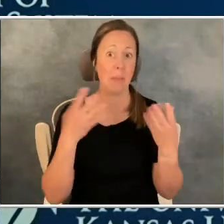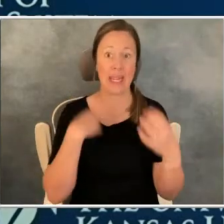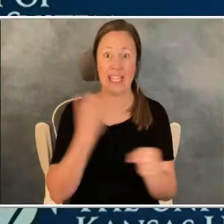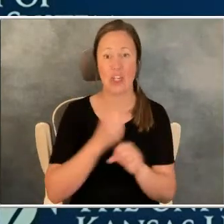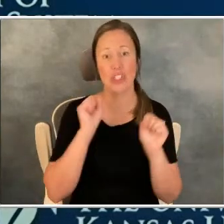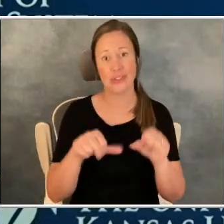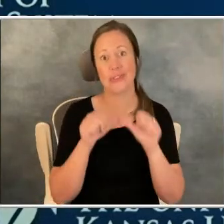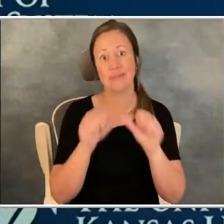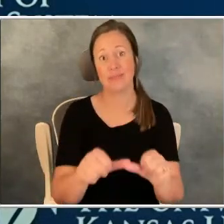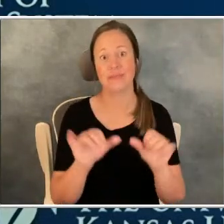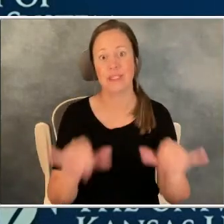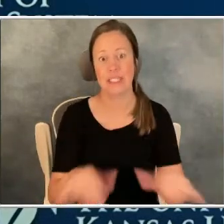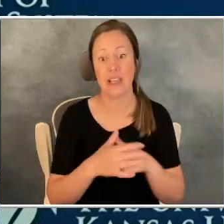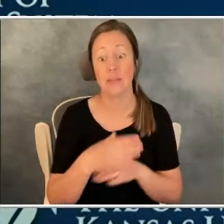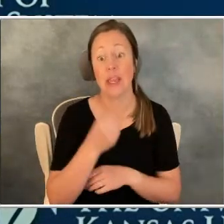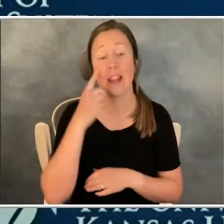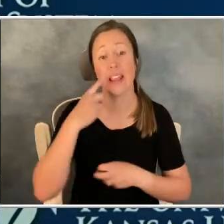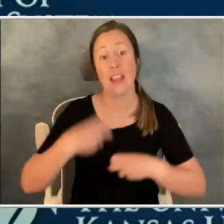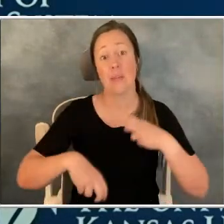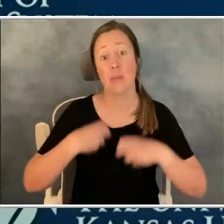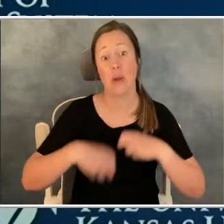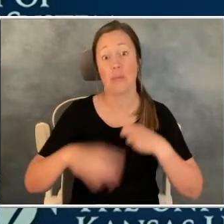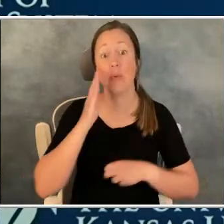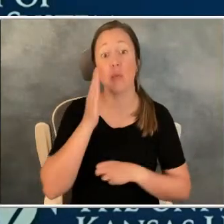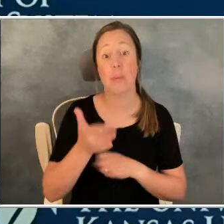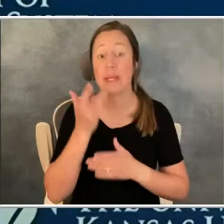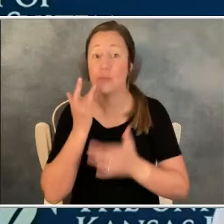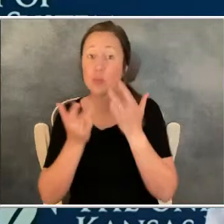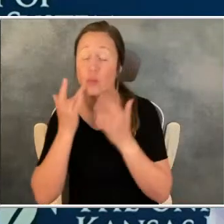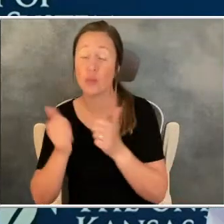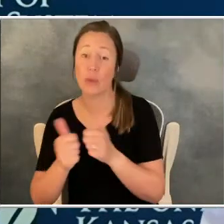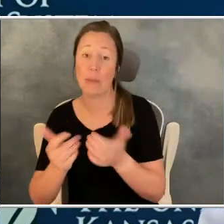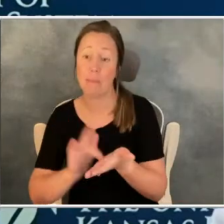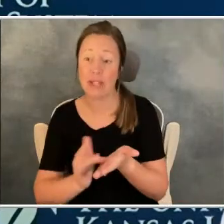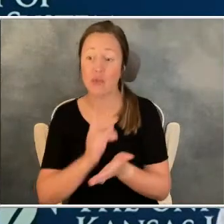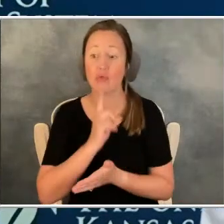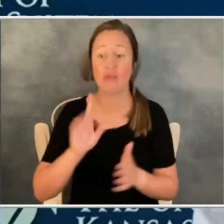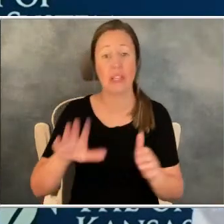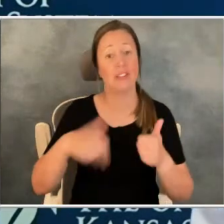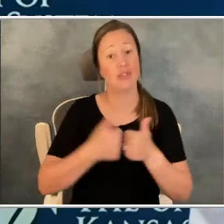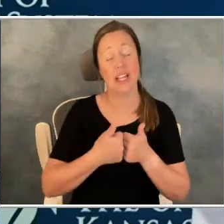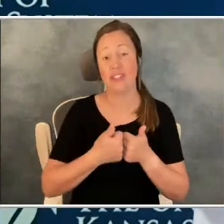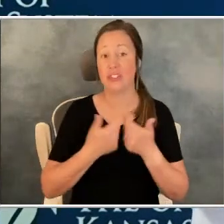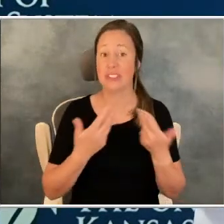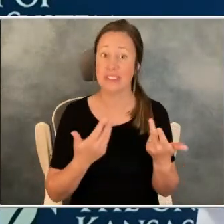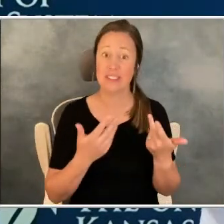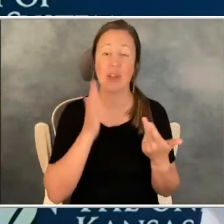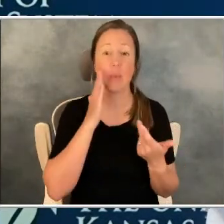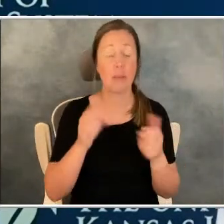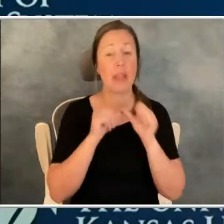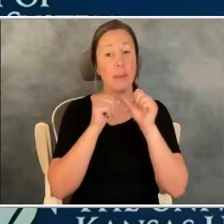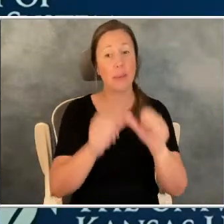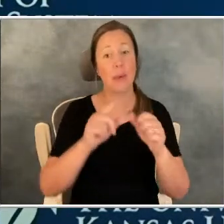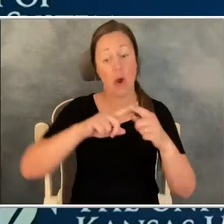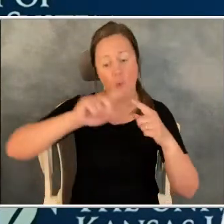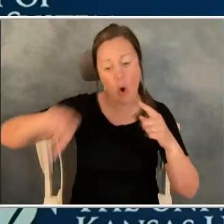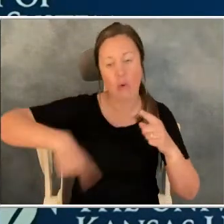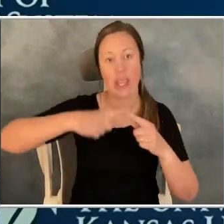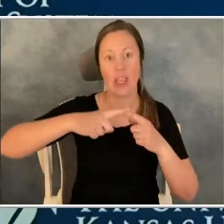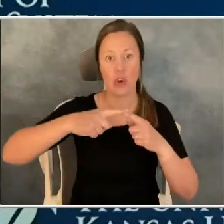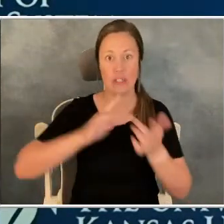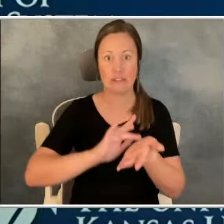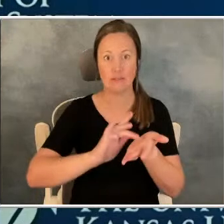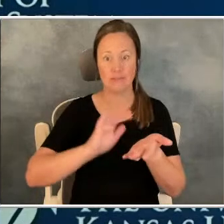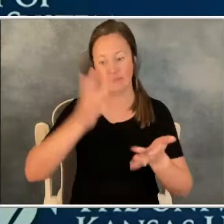I think the problem will be the surges. And our challenge will be it's going to be kind of an all-year disease, but the more severe parts will occur